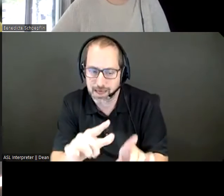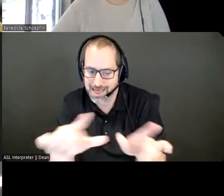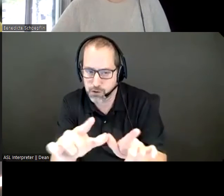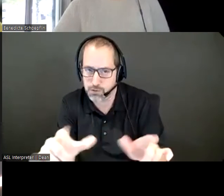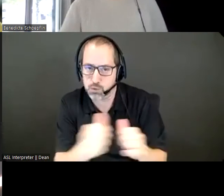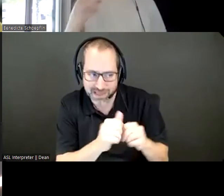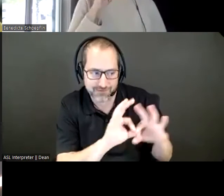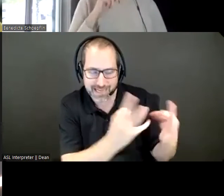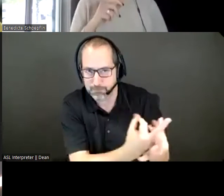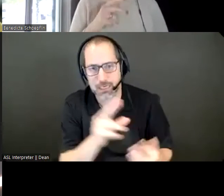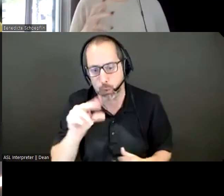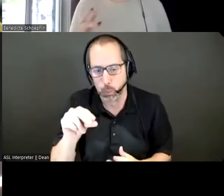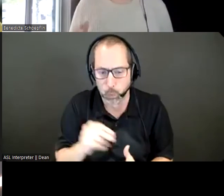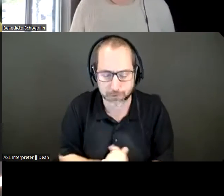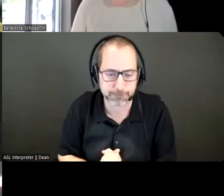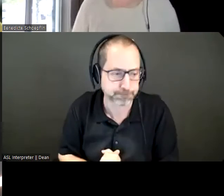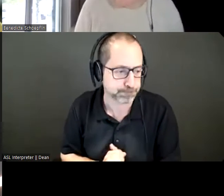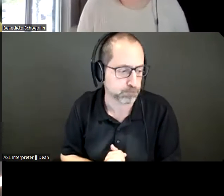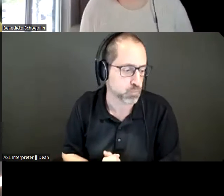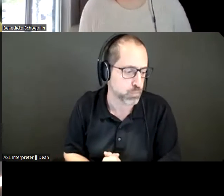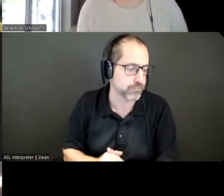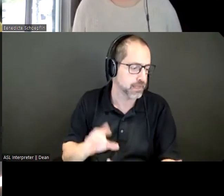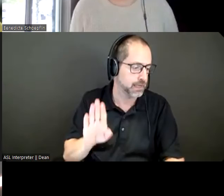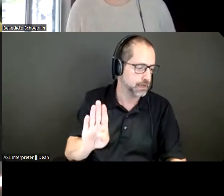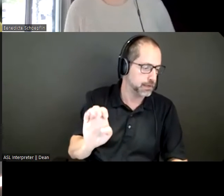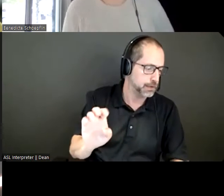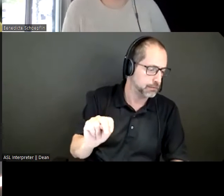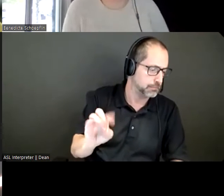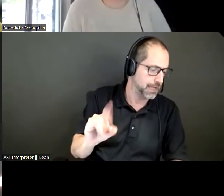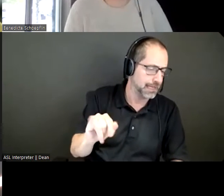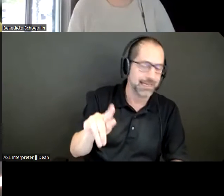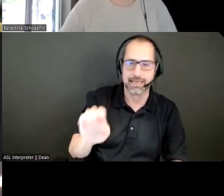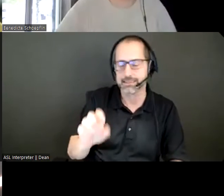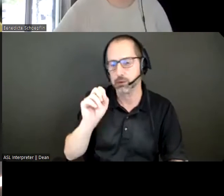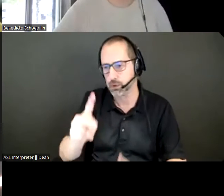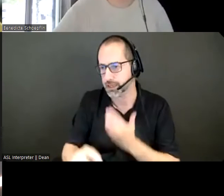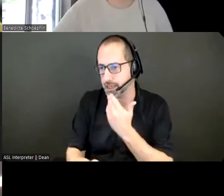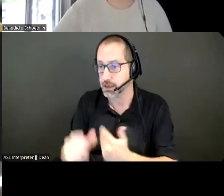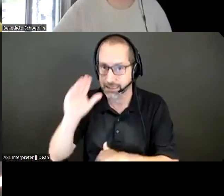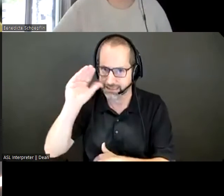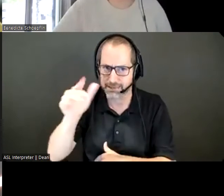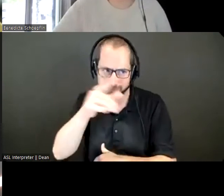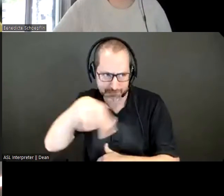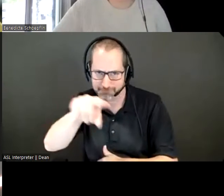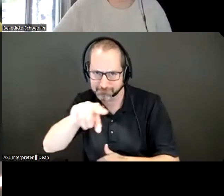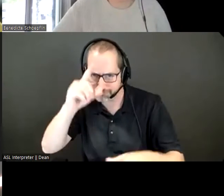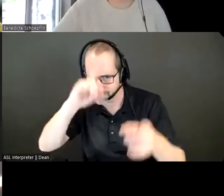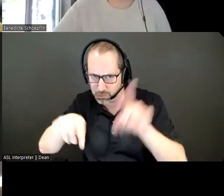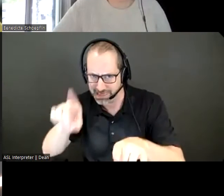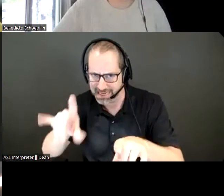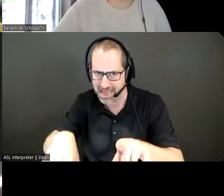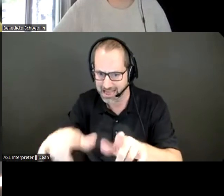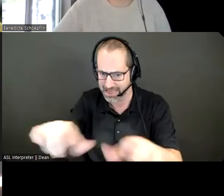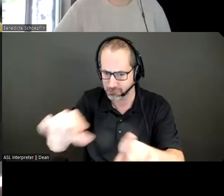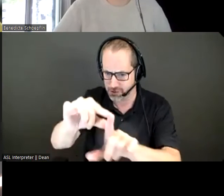Thank you. So it seems like there is basically a consensus on this. And so that's something, that